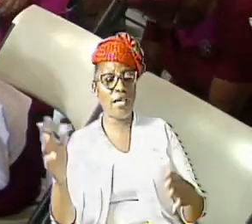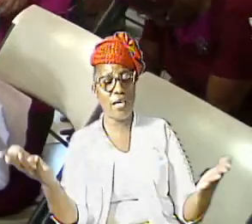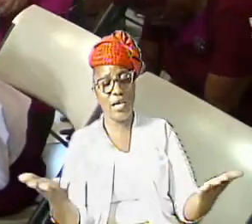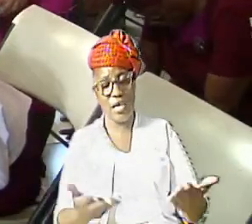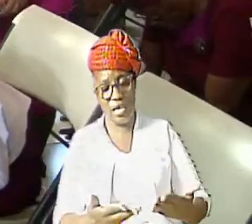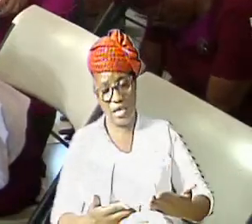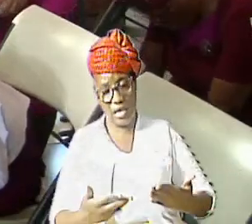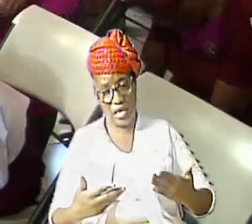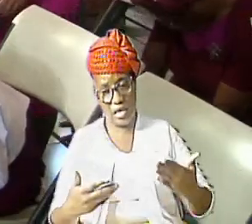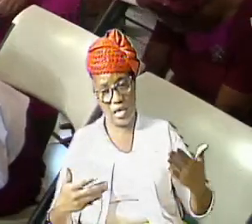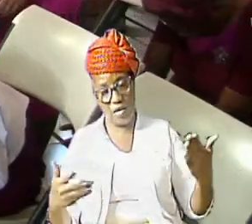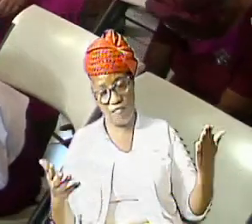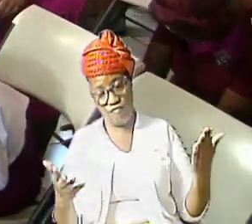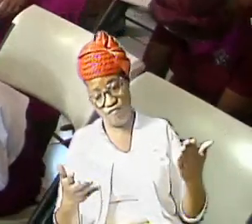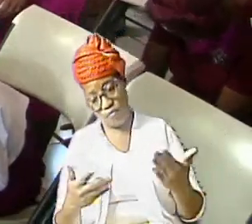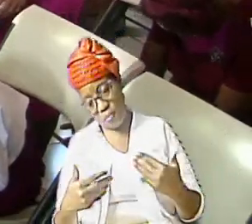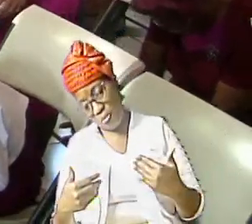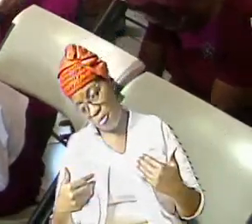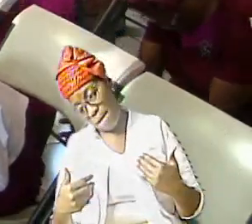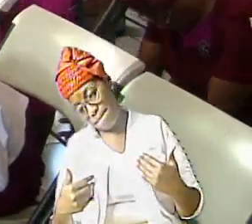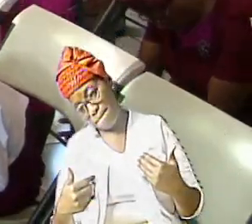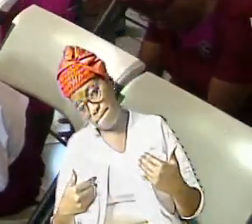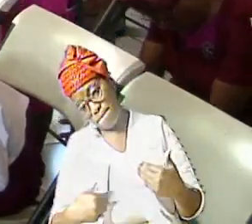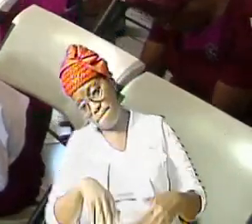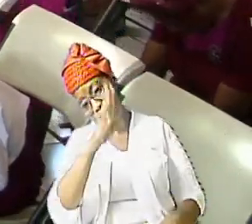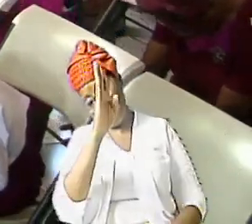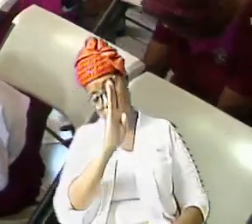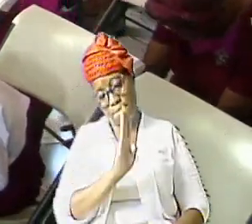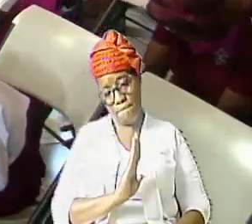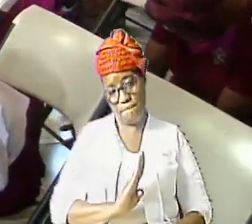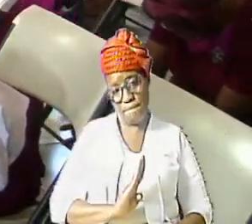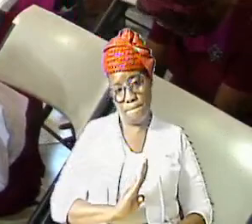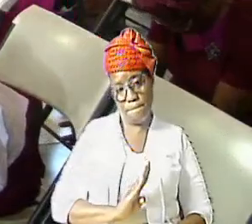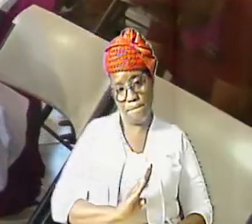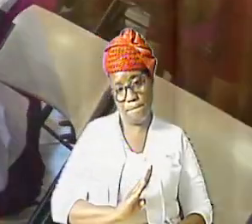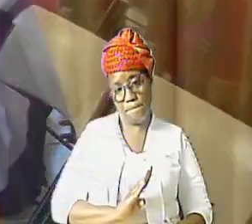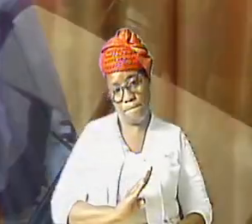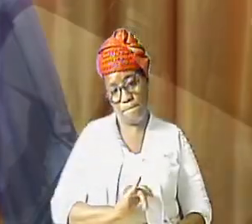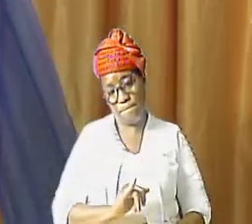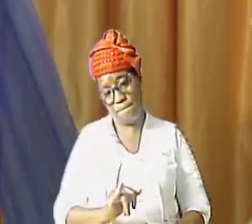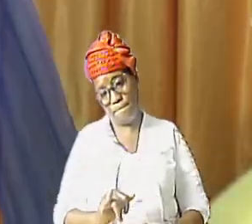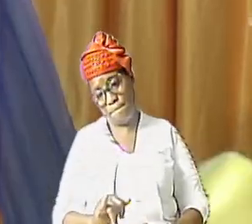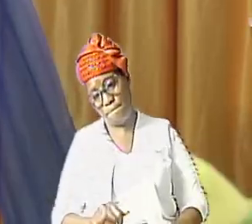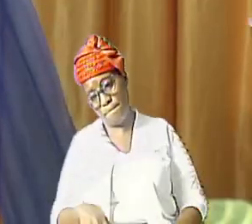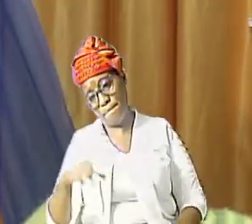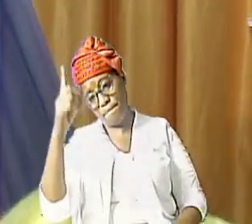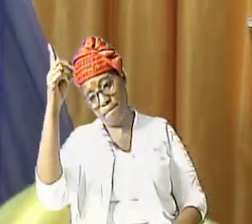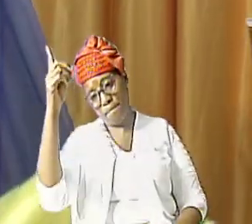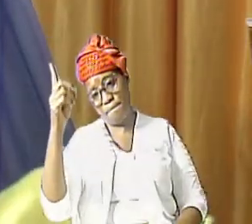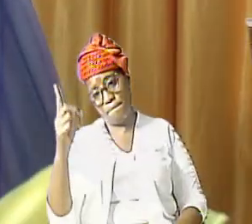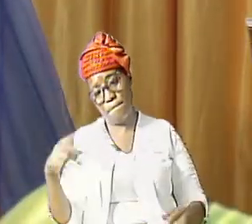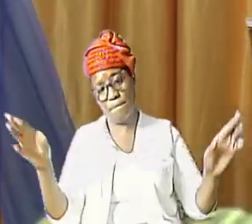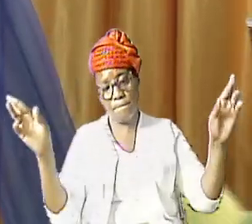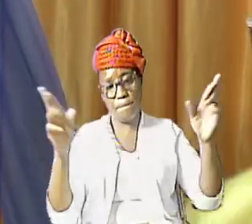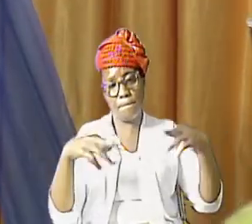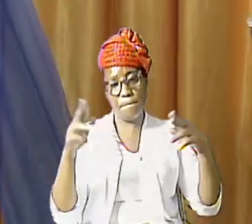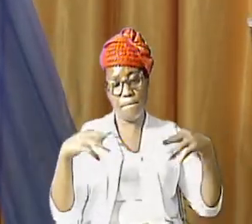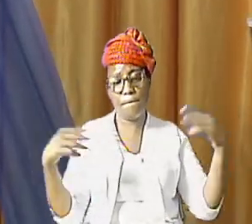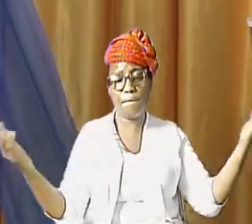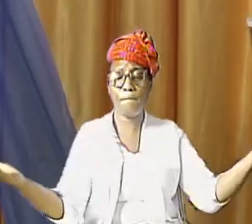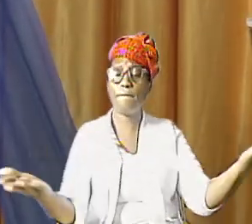God is already here. Sing it two more times. God is already here. Make no mistake about it.